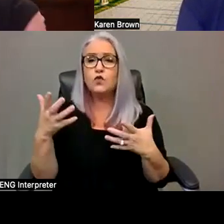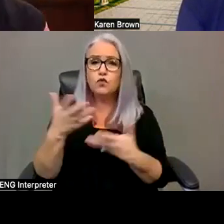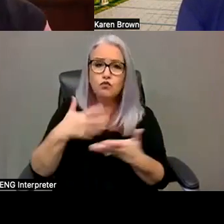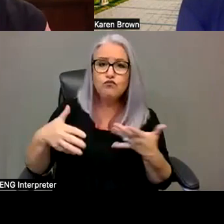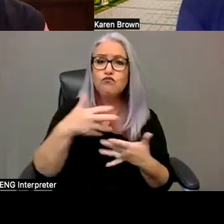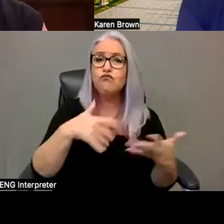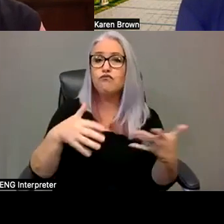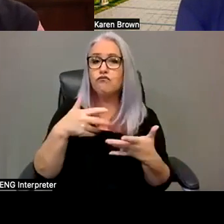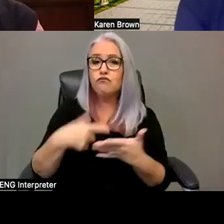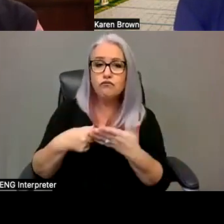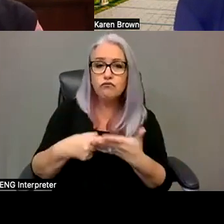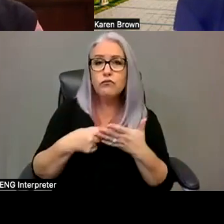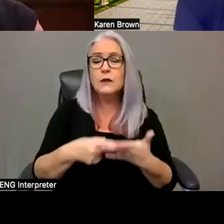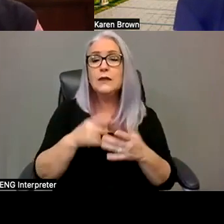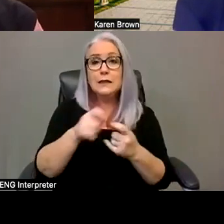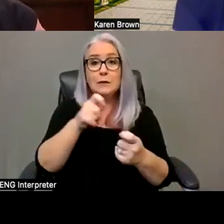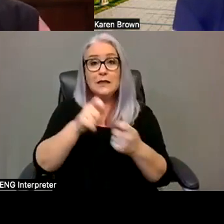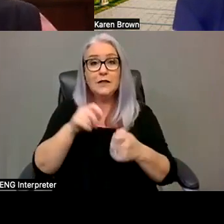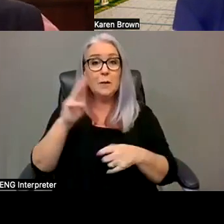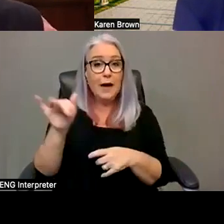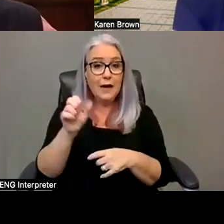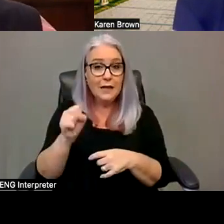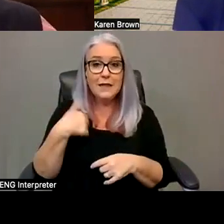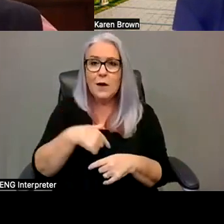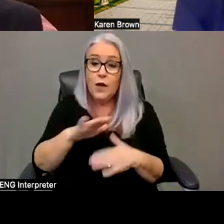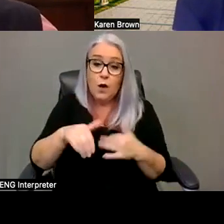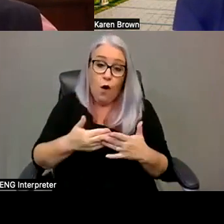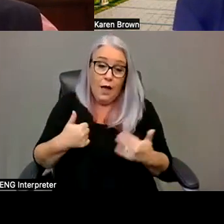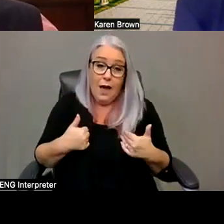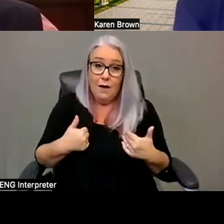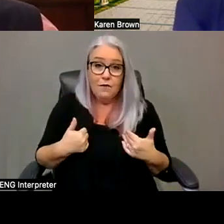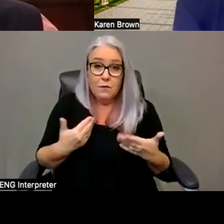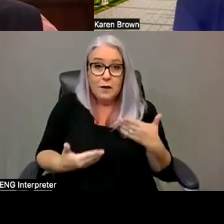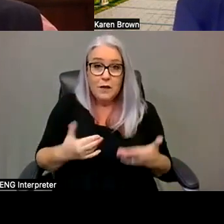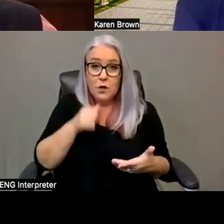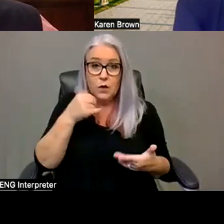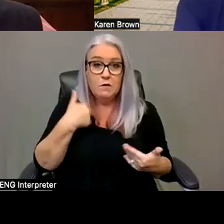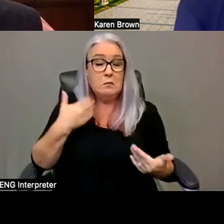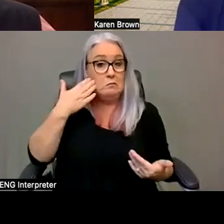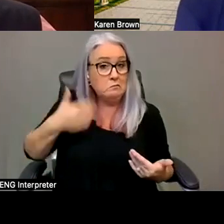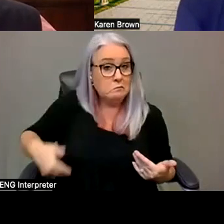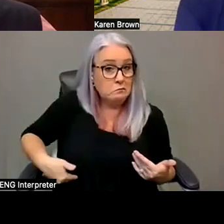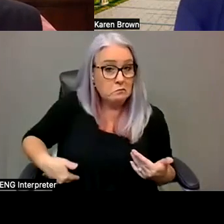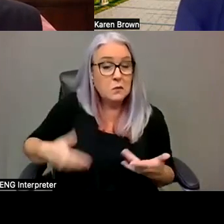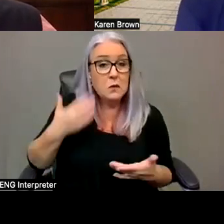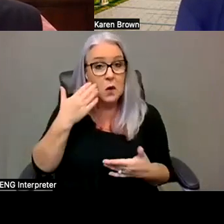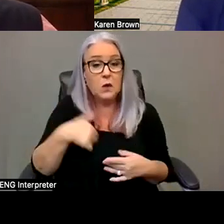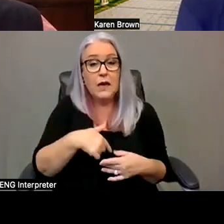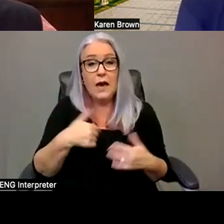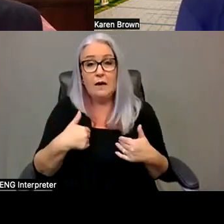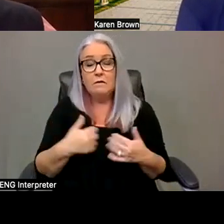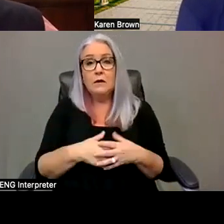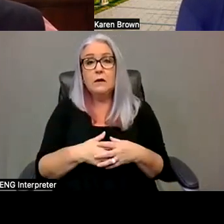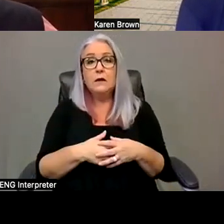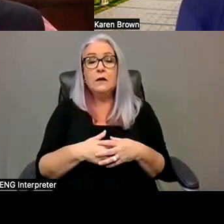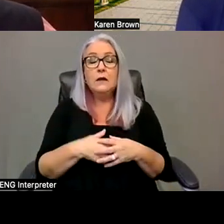past certain biases that we all have and don't even know that we do. The managers of these villages